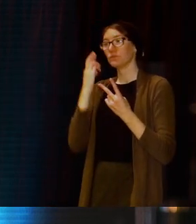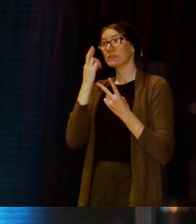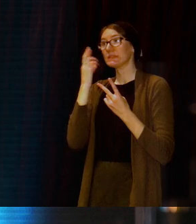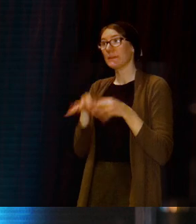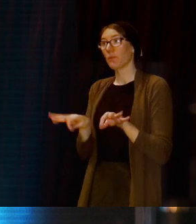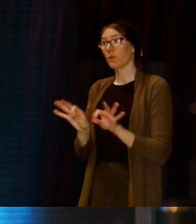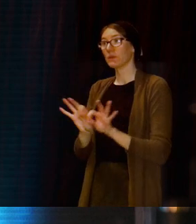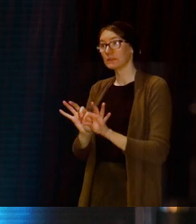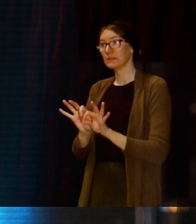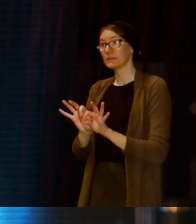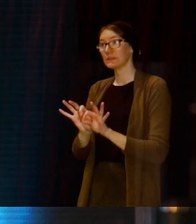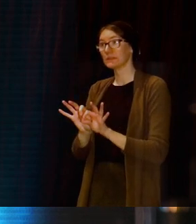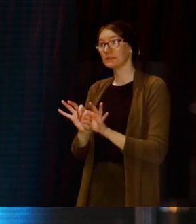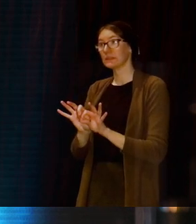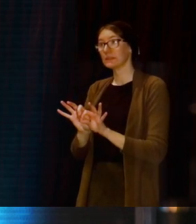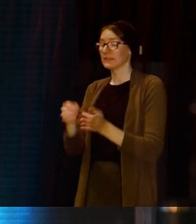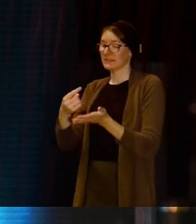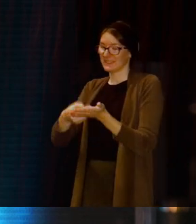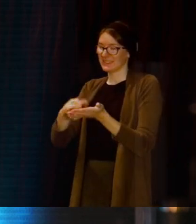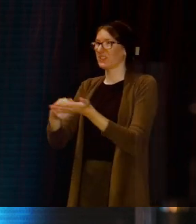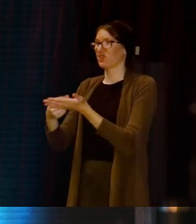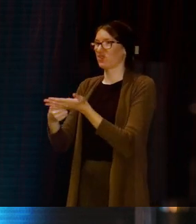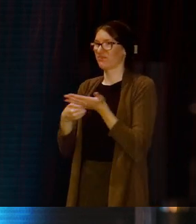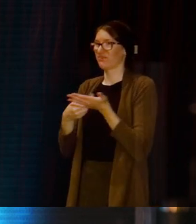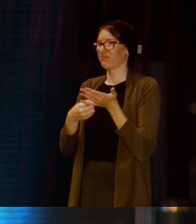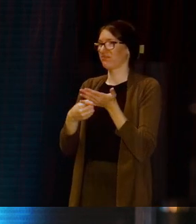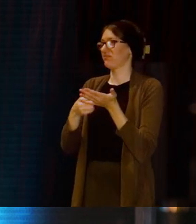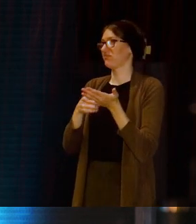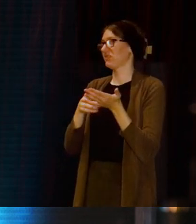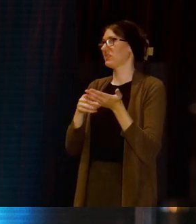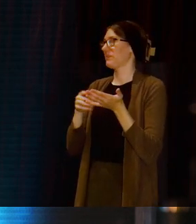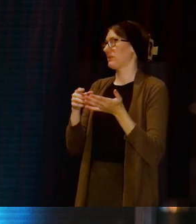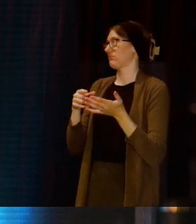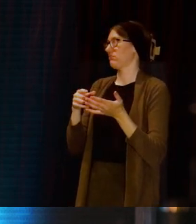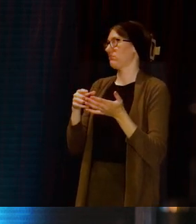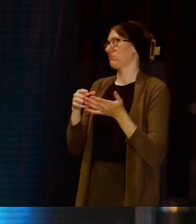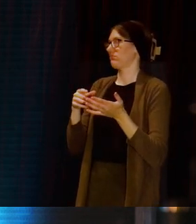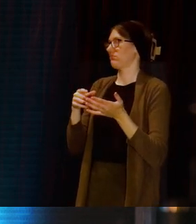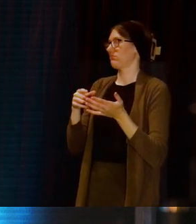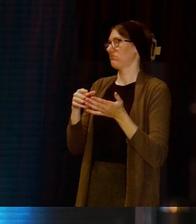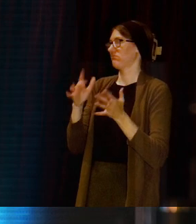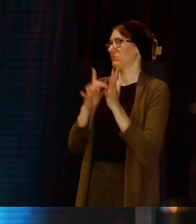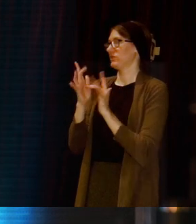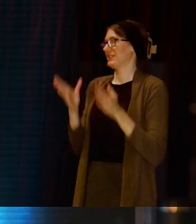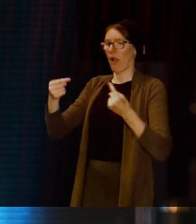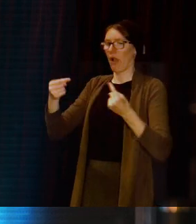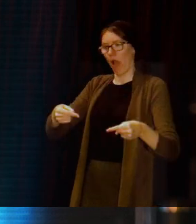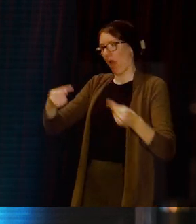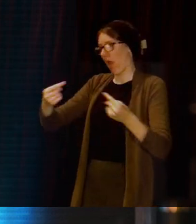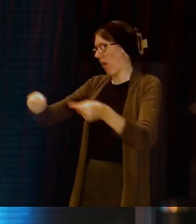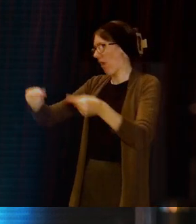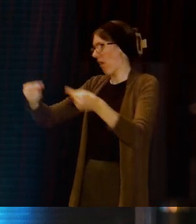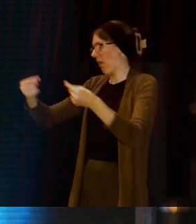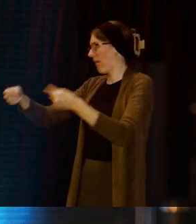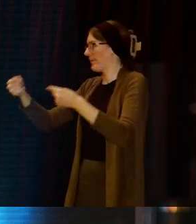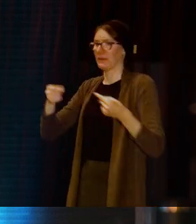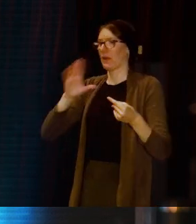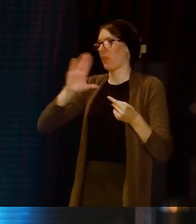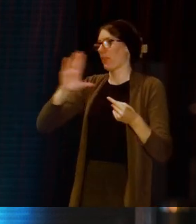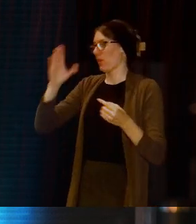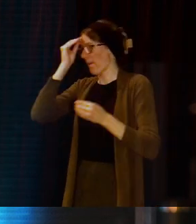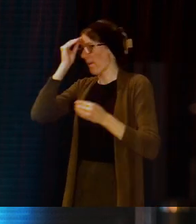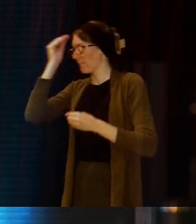this is because of some of the discussions that I've heard amongst Christians. And Christians having arguments on this based on where they